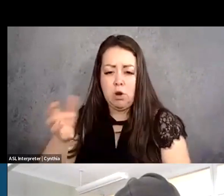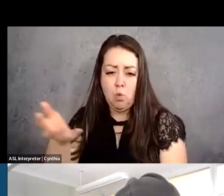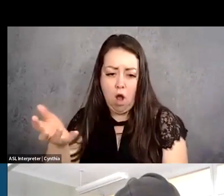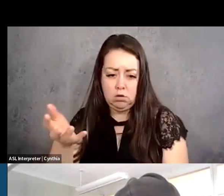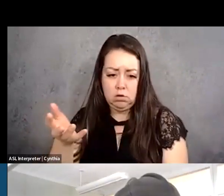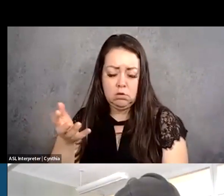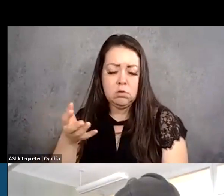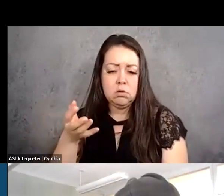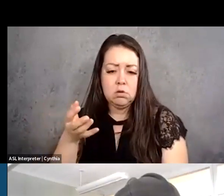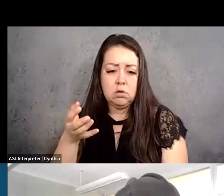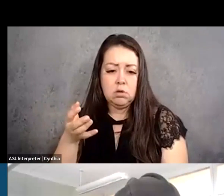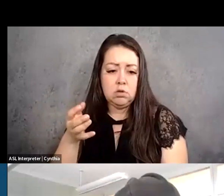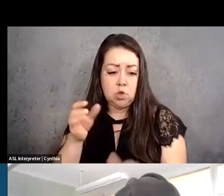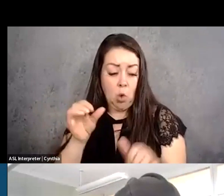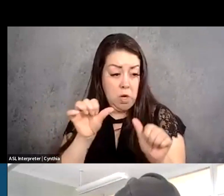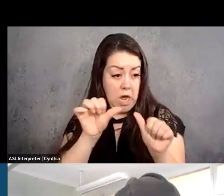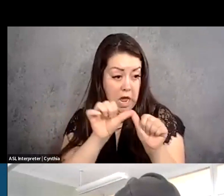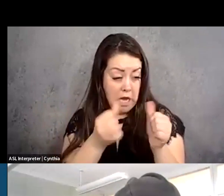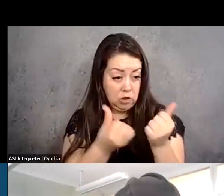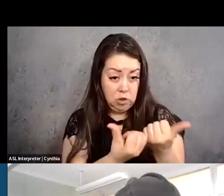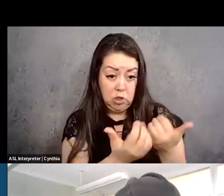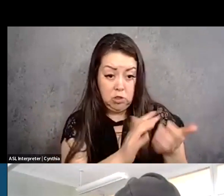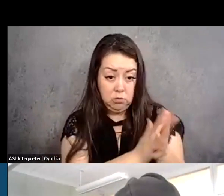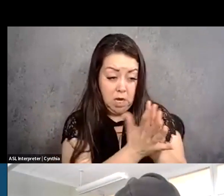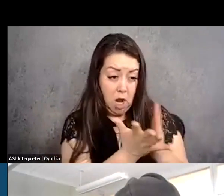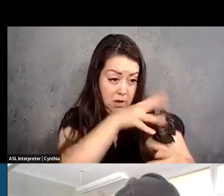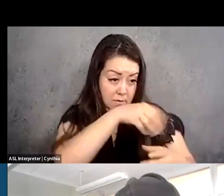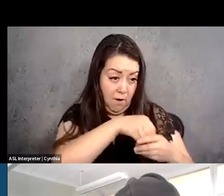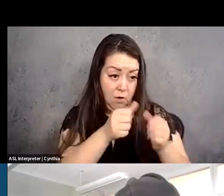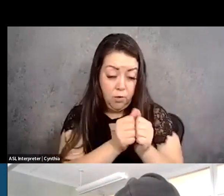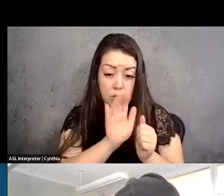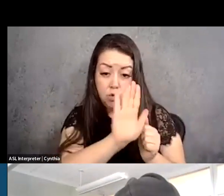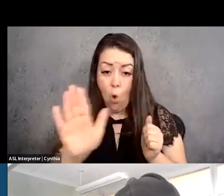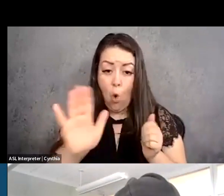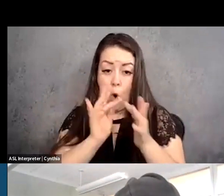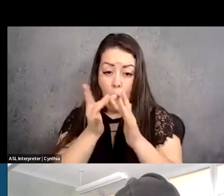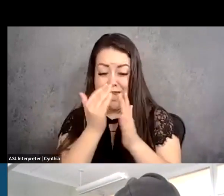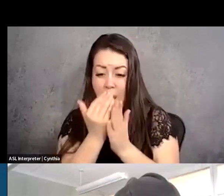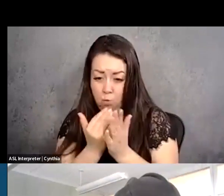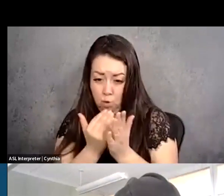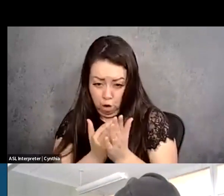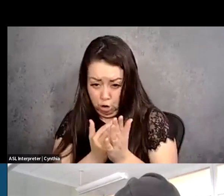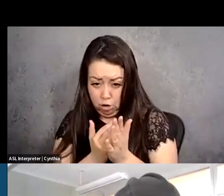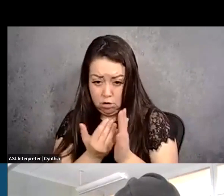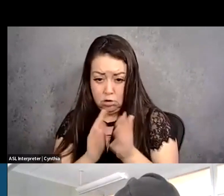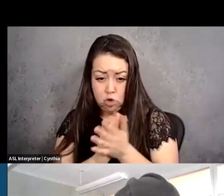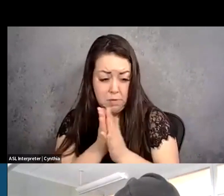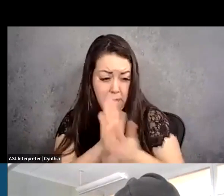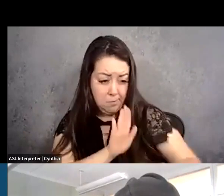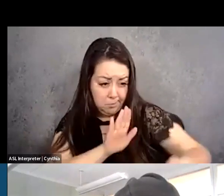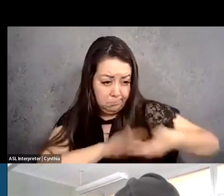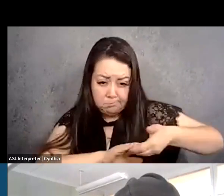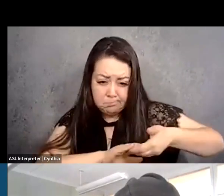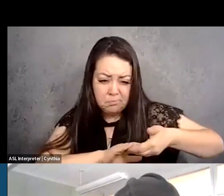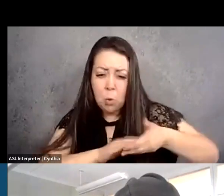for an agency to become a part of your network, to be an affiliate agency of yours? Terry,